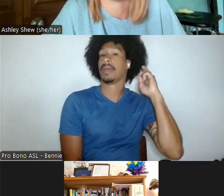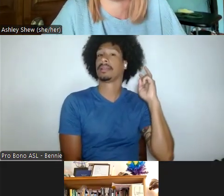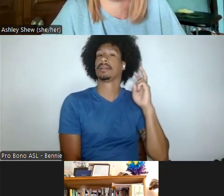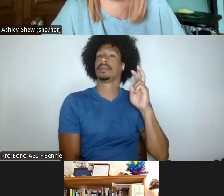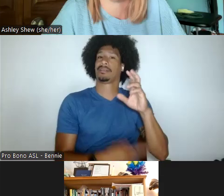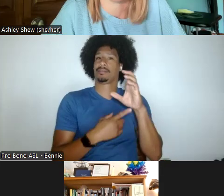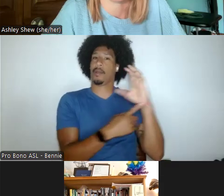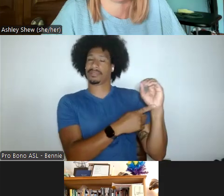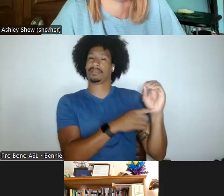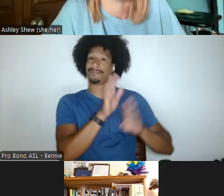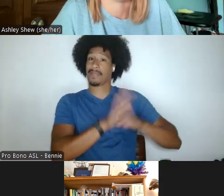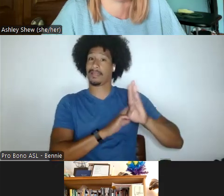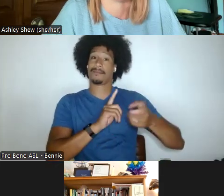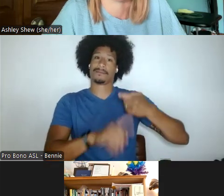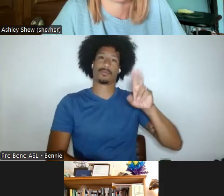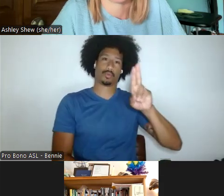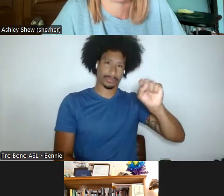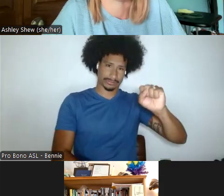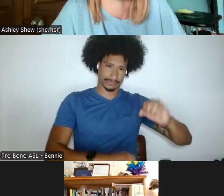US company